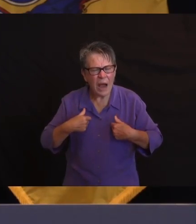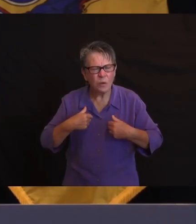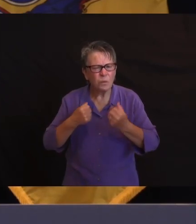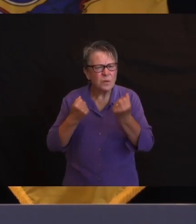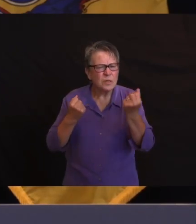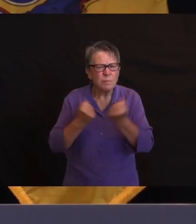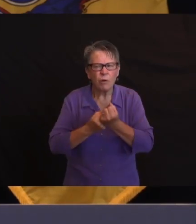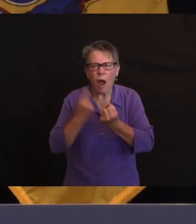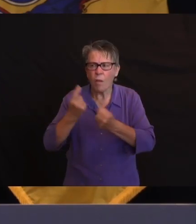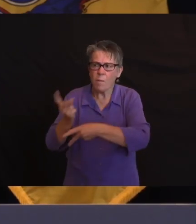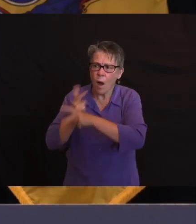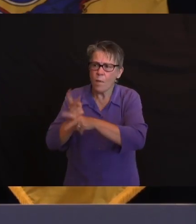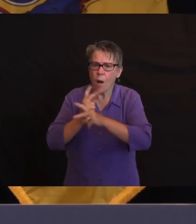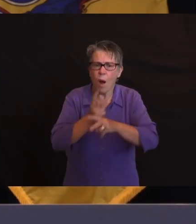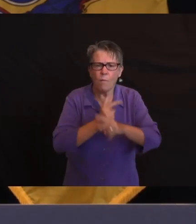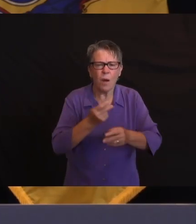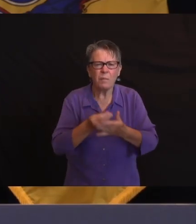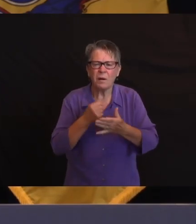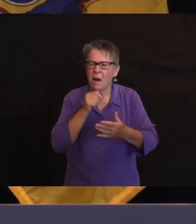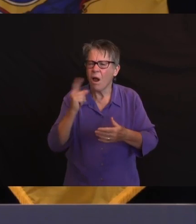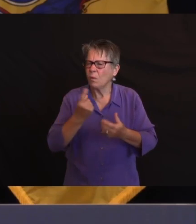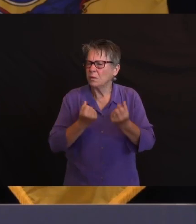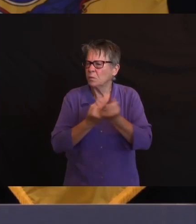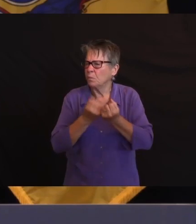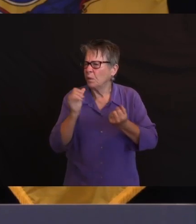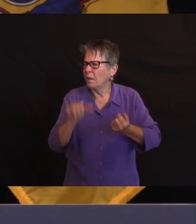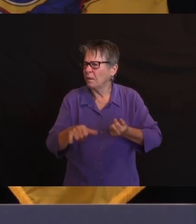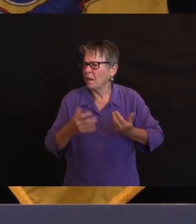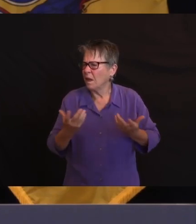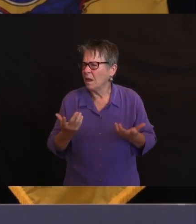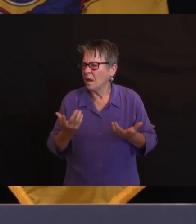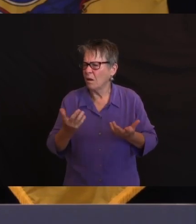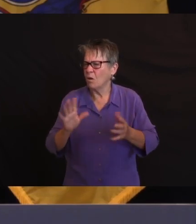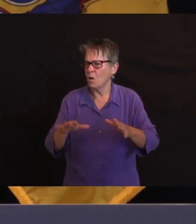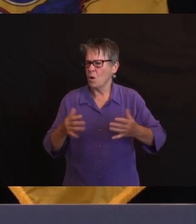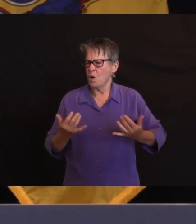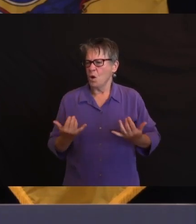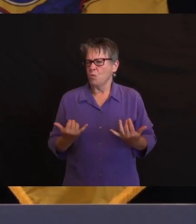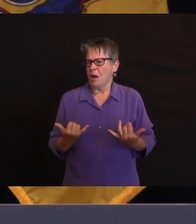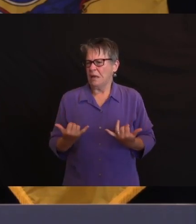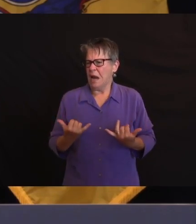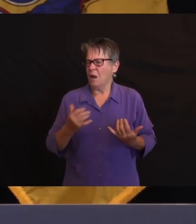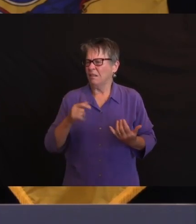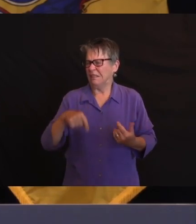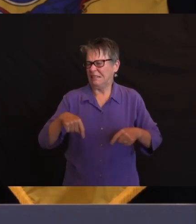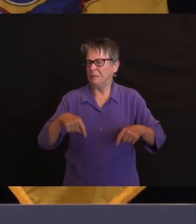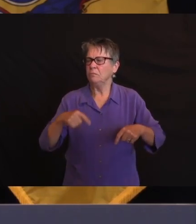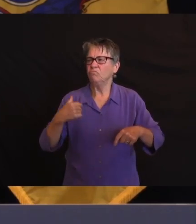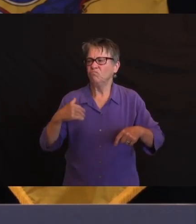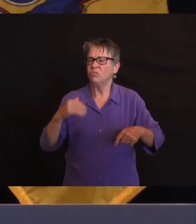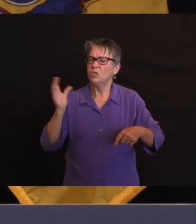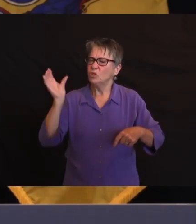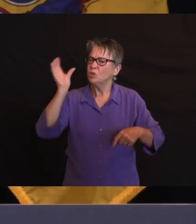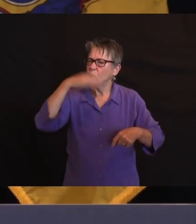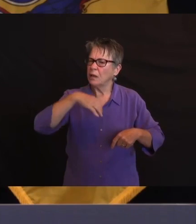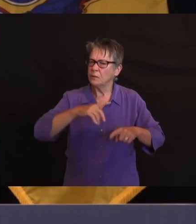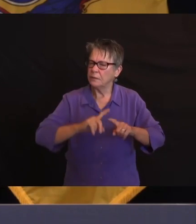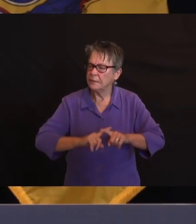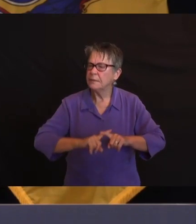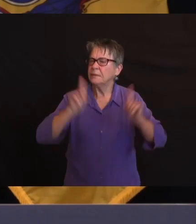to the 1930s and the 1860s. So this is an unusual, to say this is unusual would be an understatement. So I'm gratified to hear